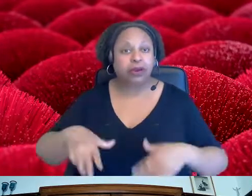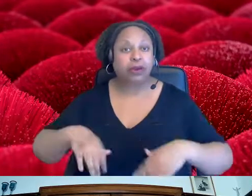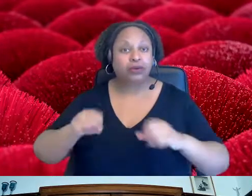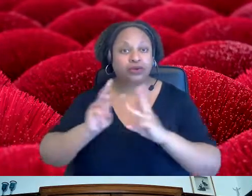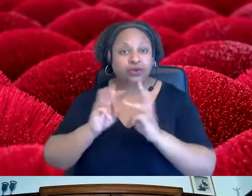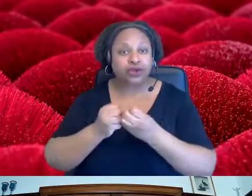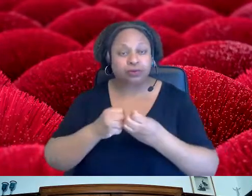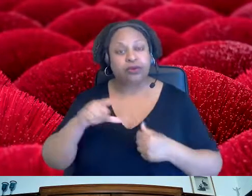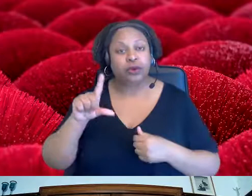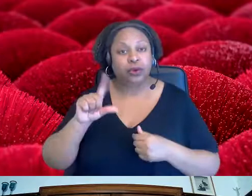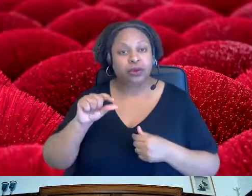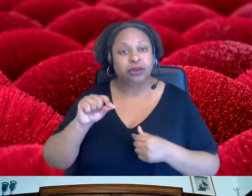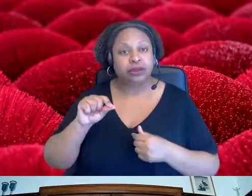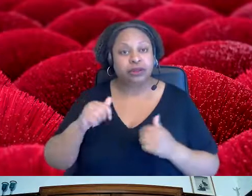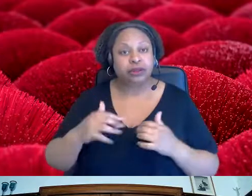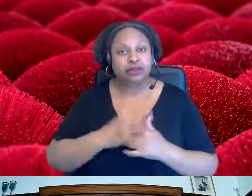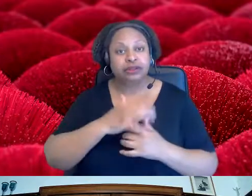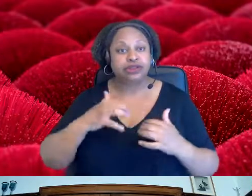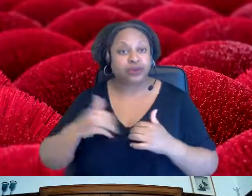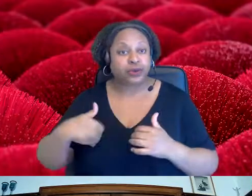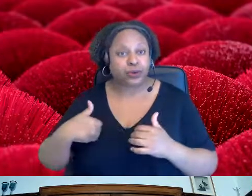to Gabriel Dumont and do this?